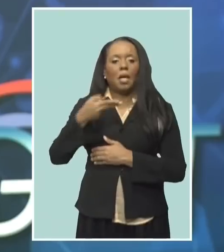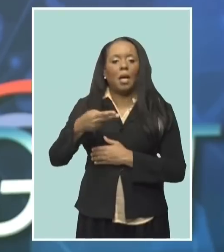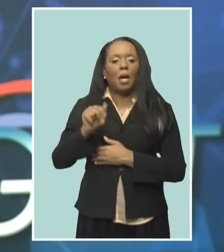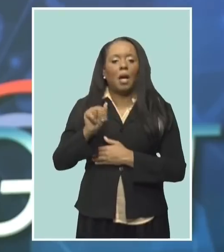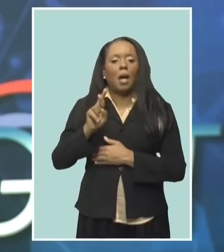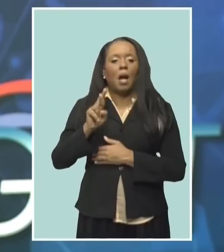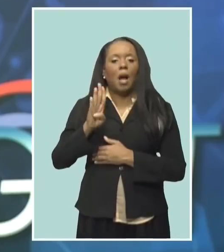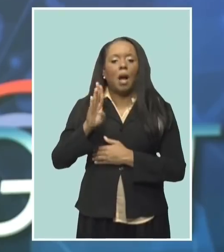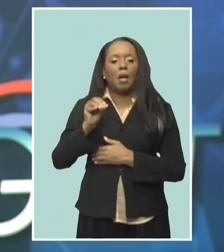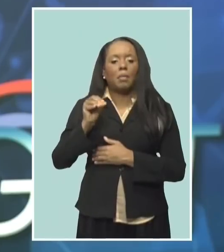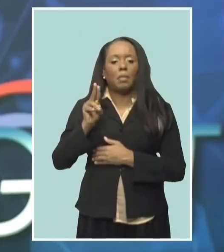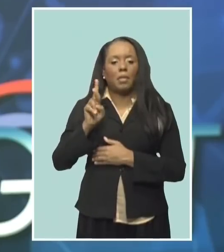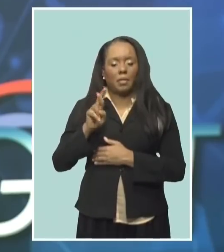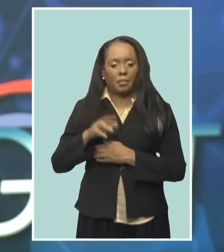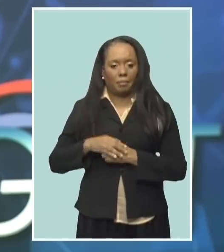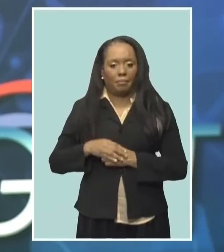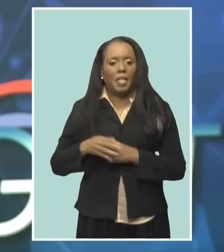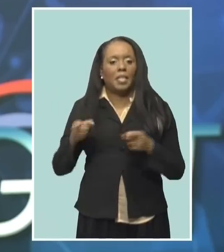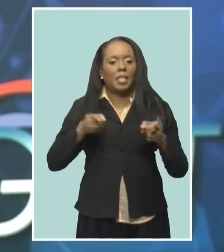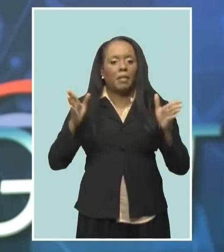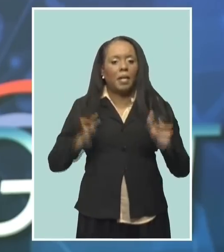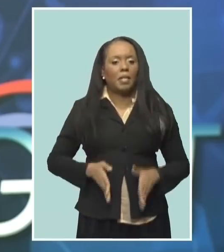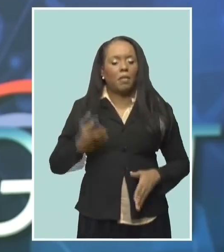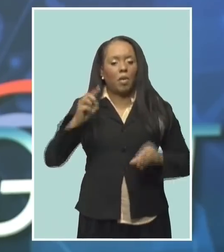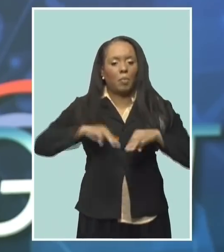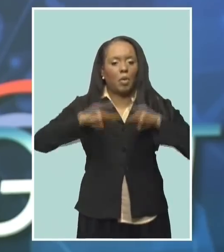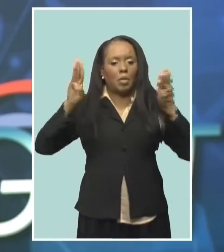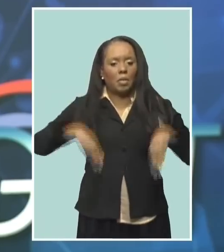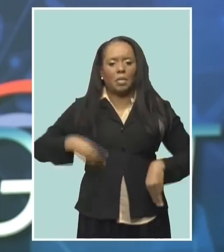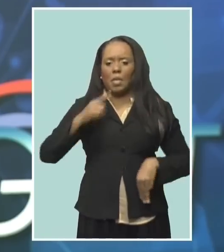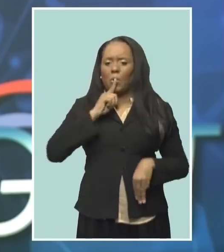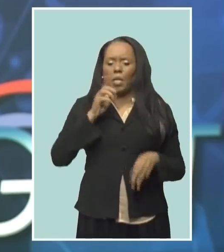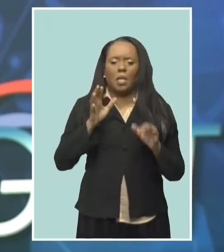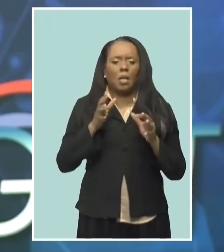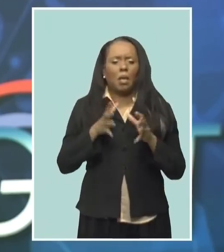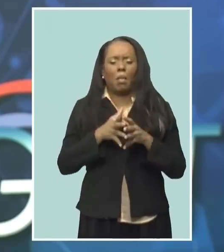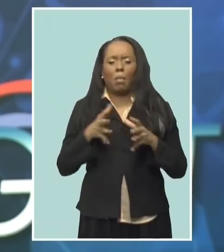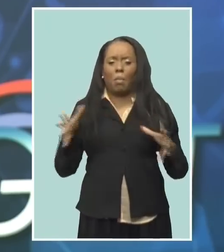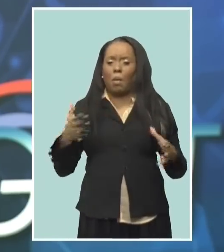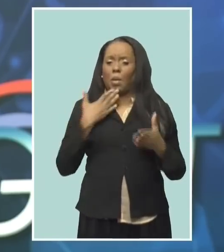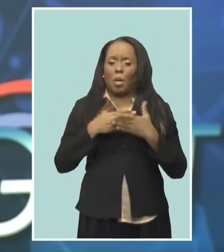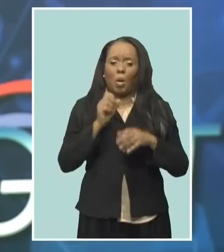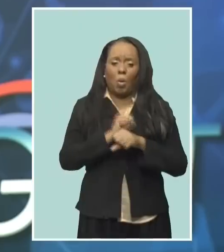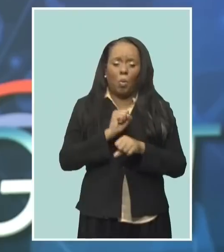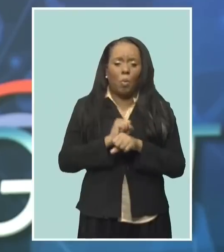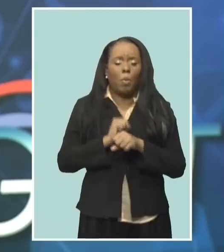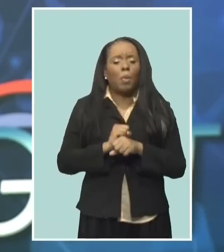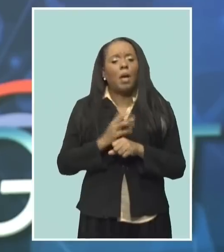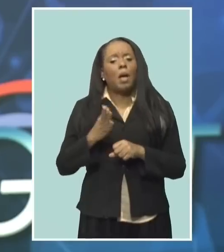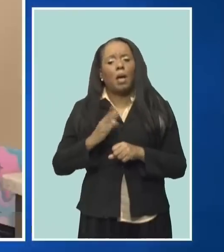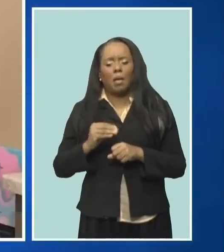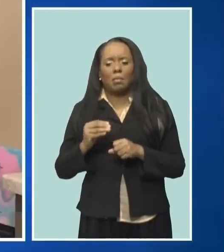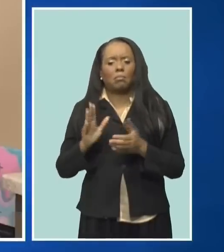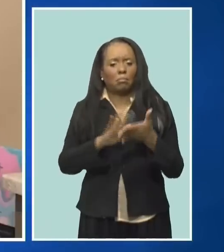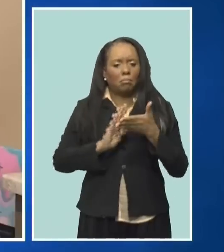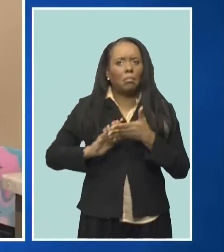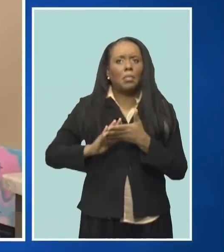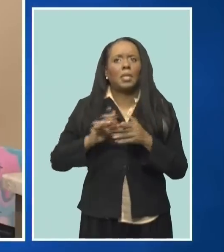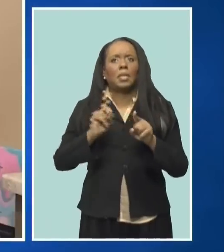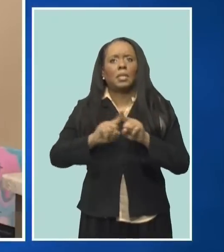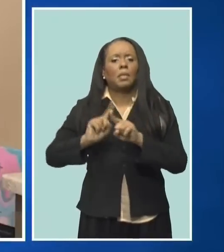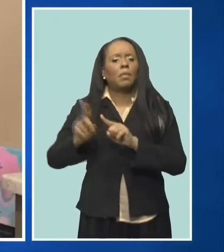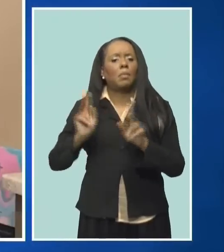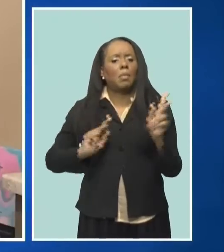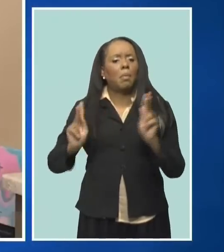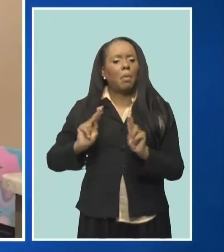Cummins acknowledged the impact the journal has had as she credited the work of several involved in its production. It is